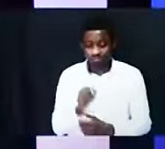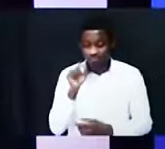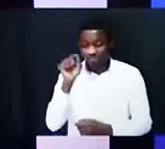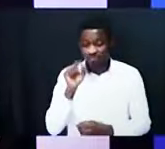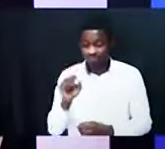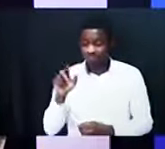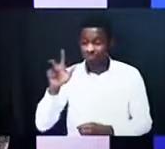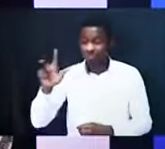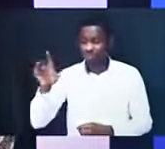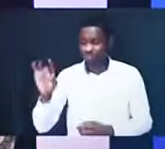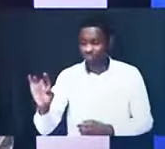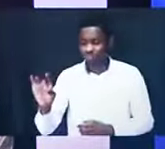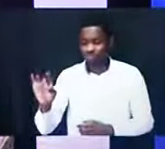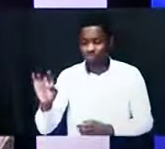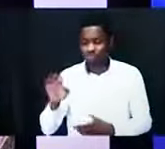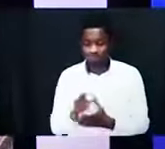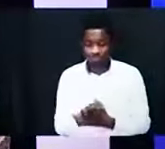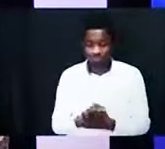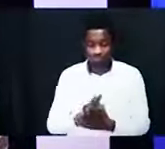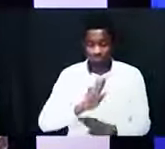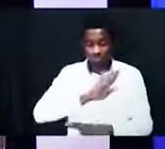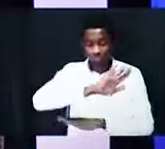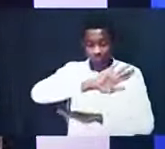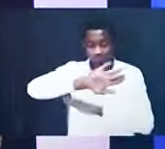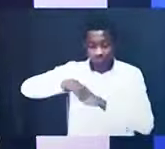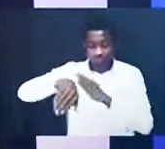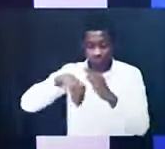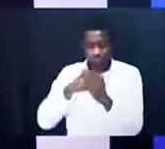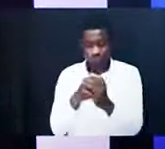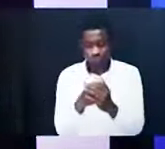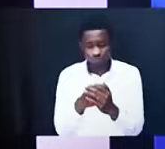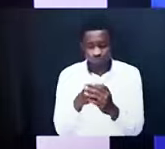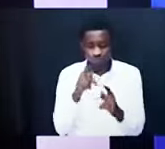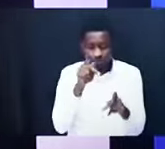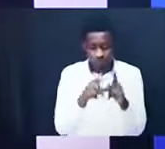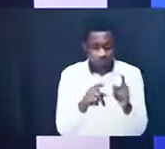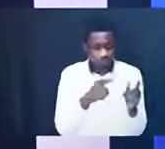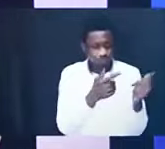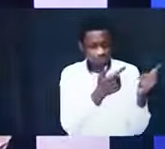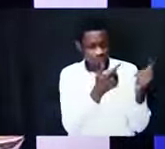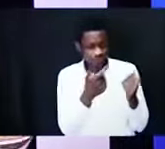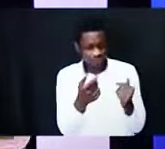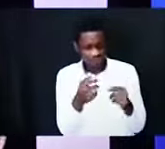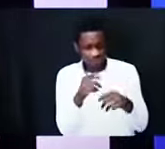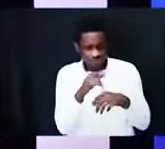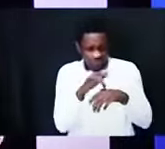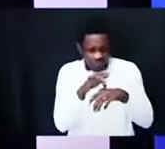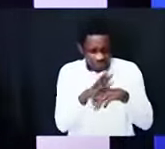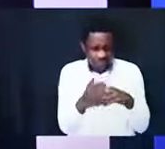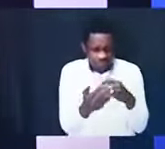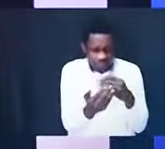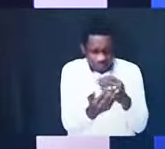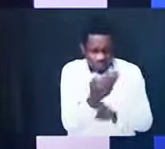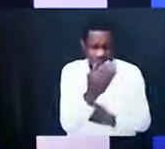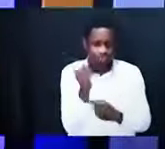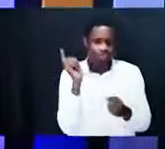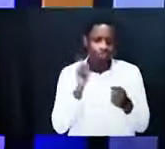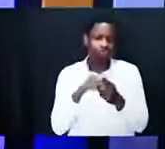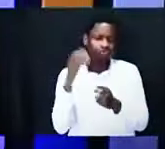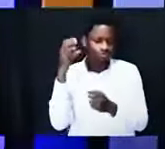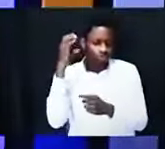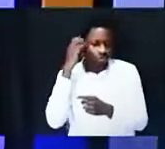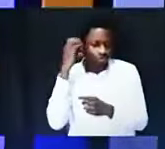Verse 38. And all the people came early in the morning to hear him at the temple teach.